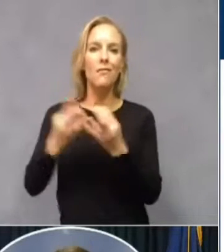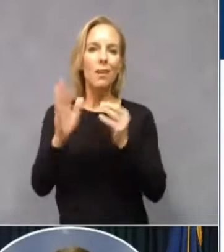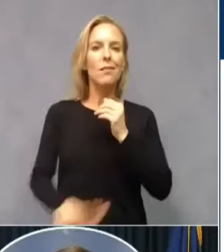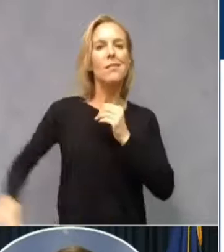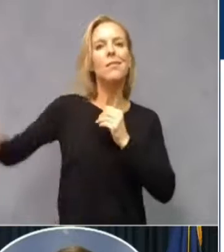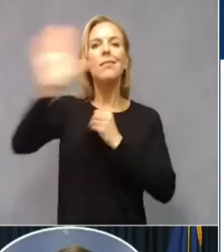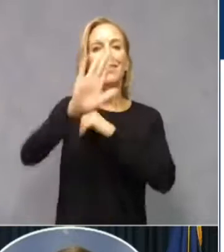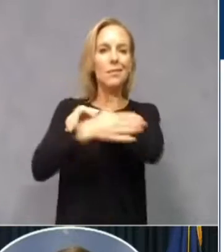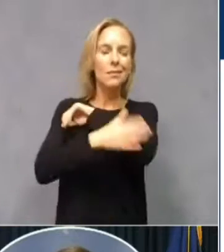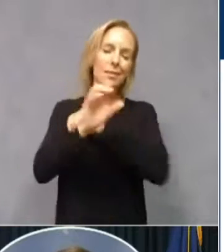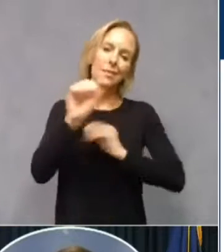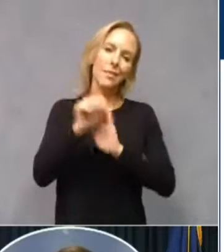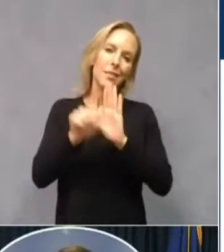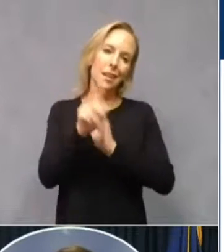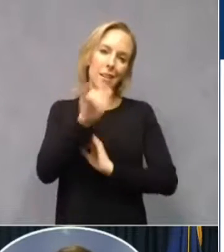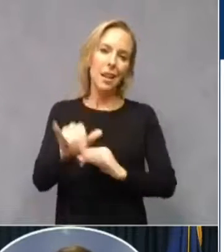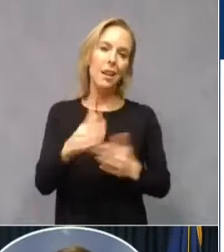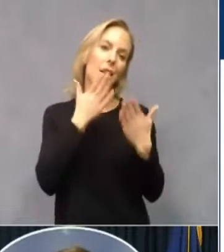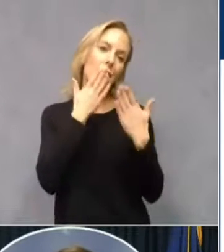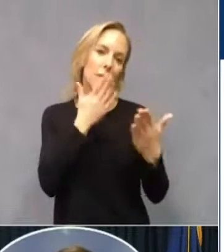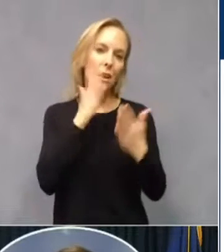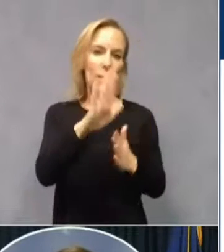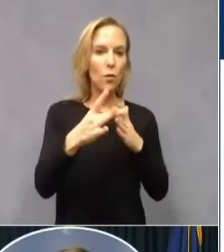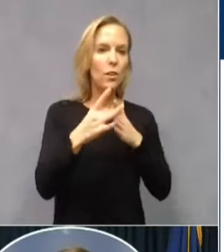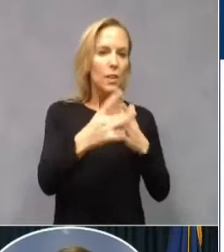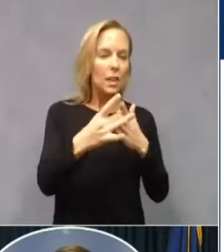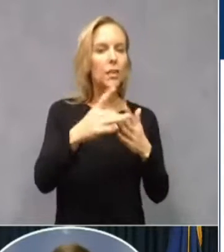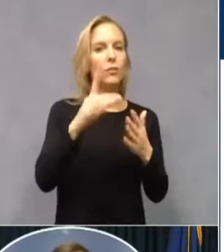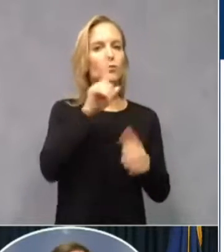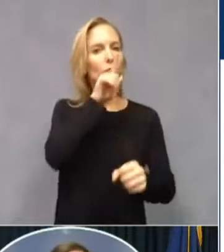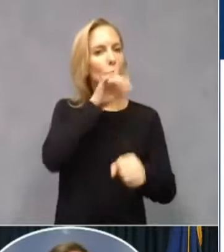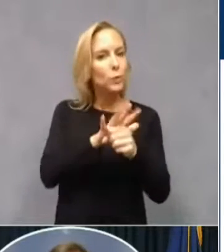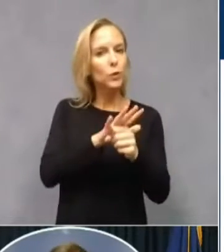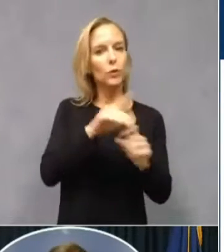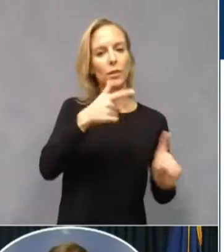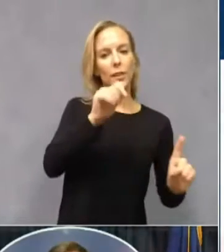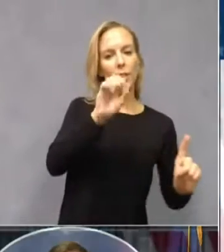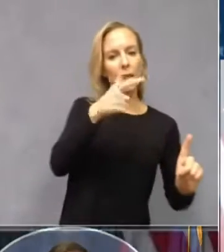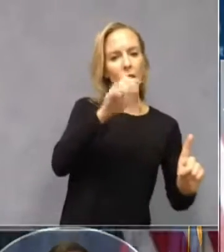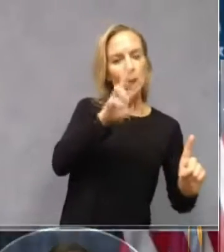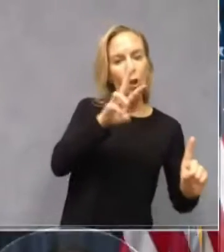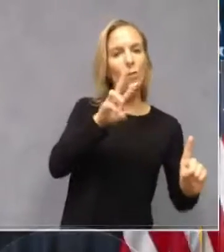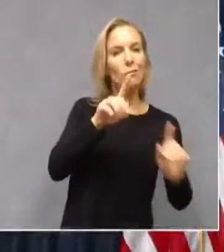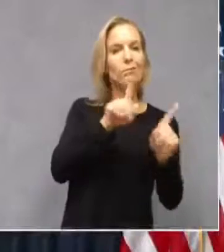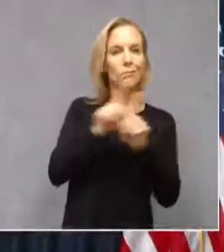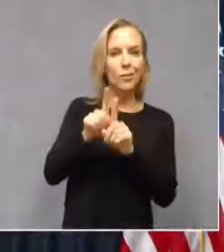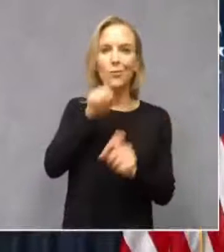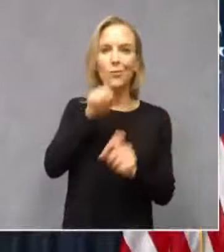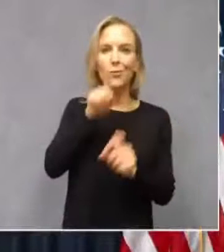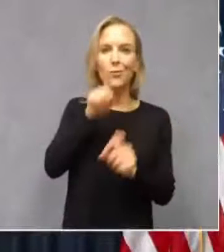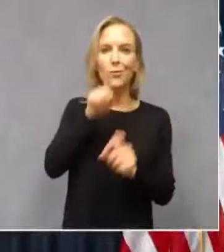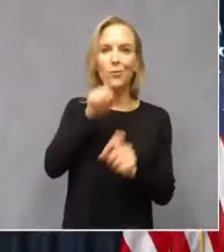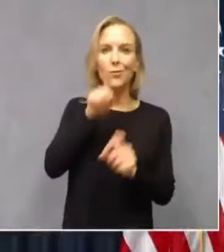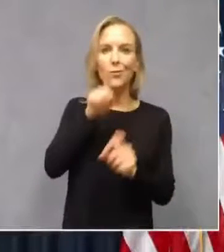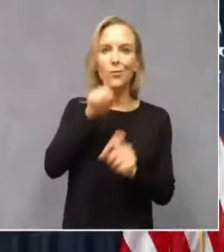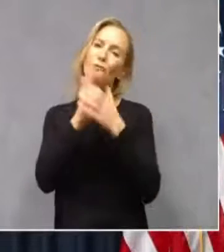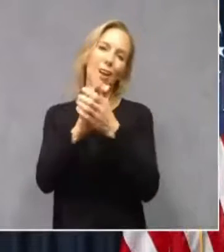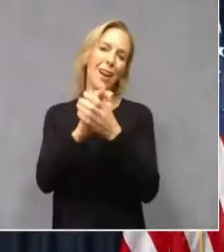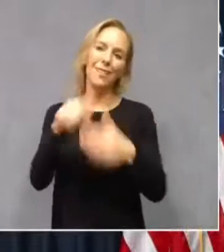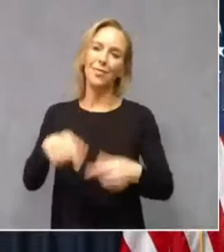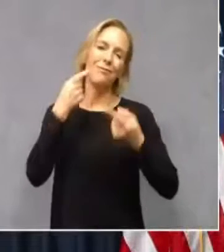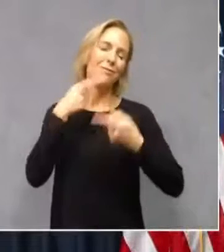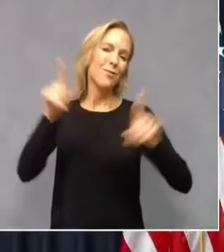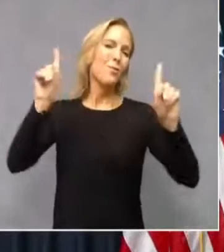leaders of Spantech for your continued commitment to Glasgow and Kentucky, and congratulations on this great announcement. We know that